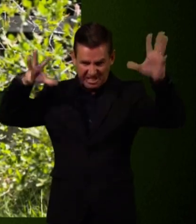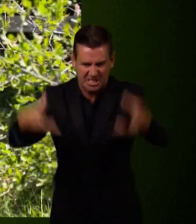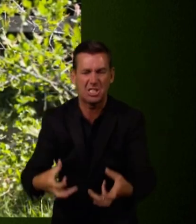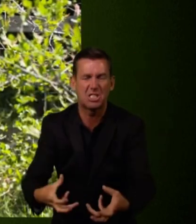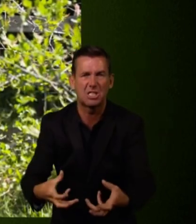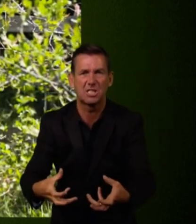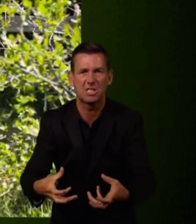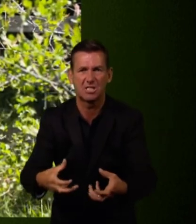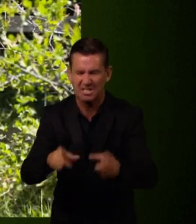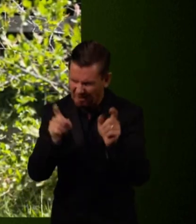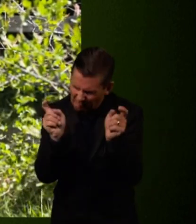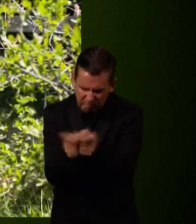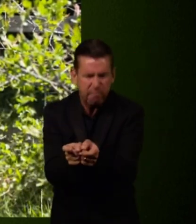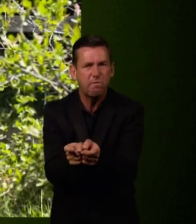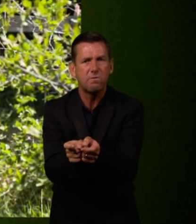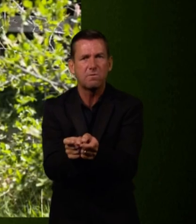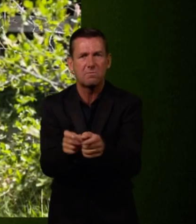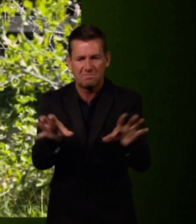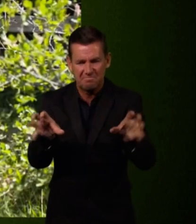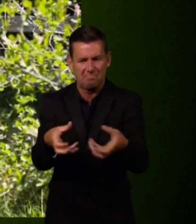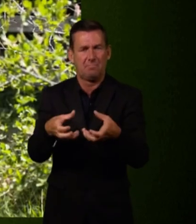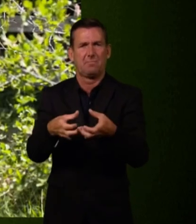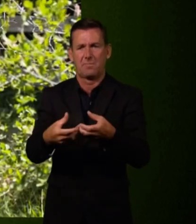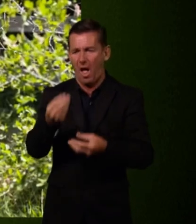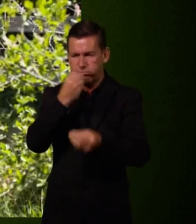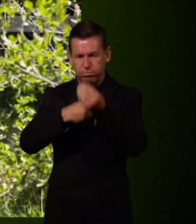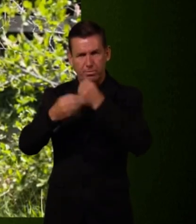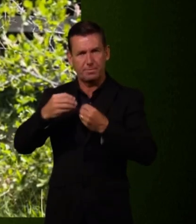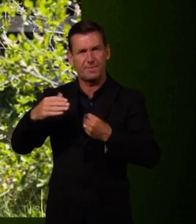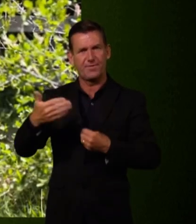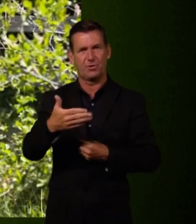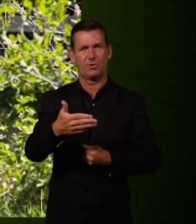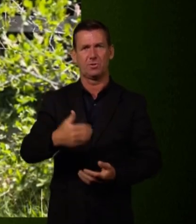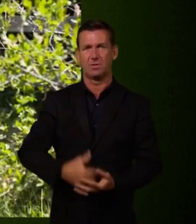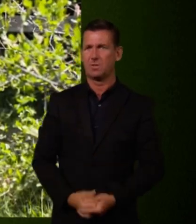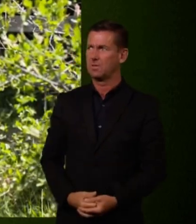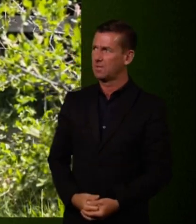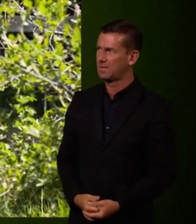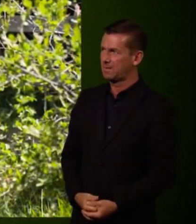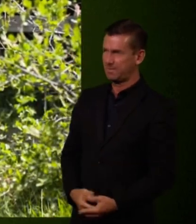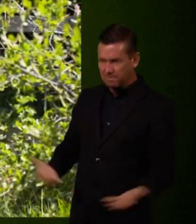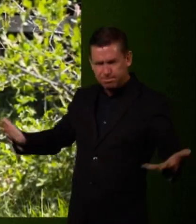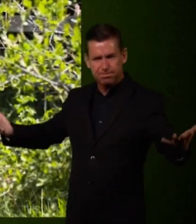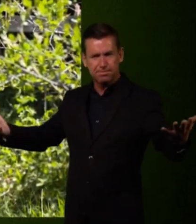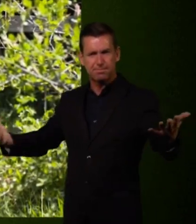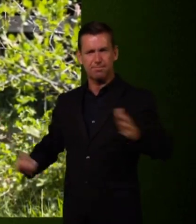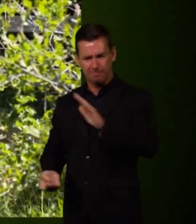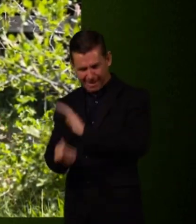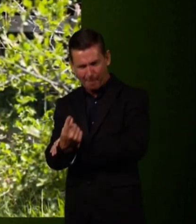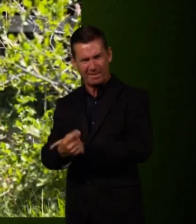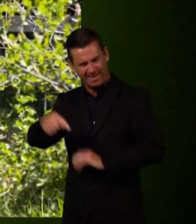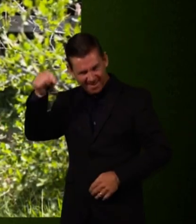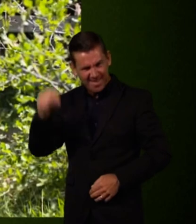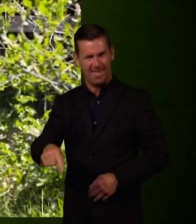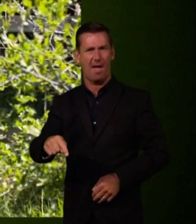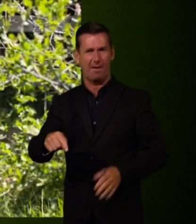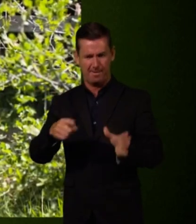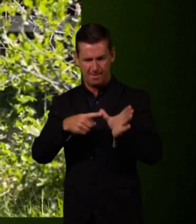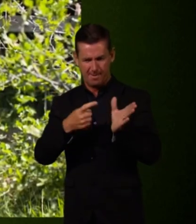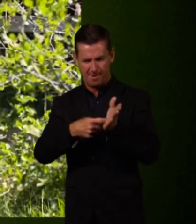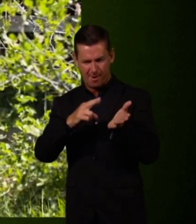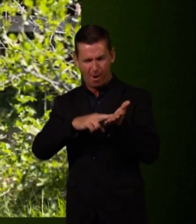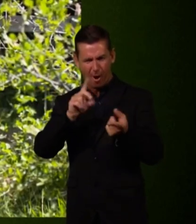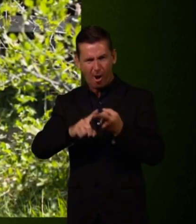jump straight through the surface of the water, seize the fish and eat it. Happening here, on Arn,